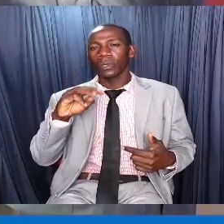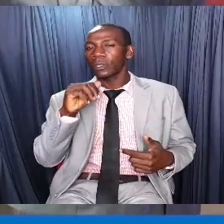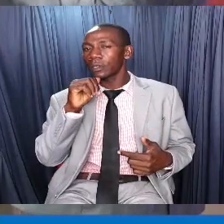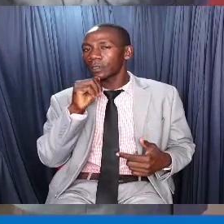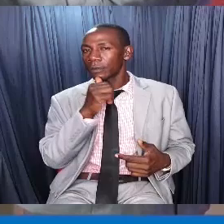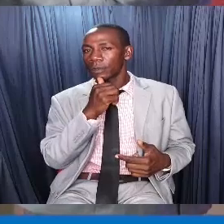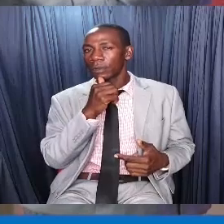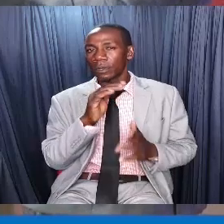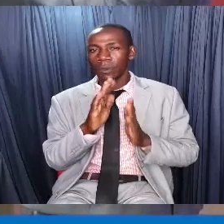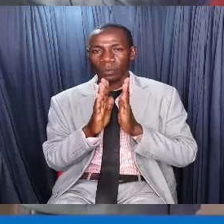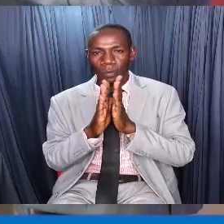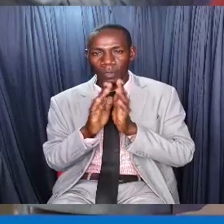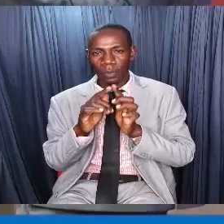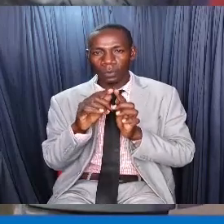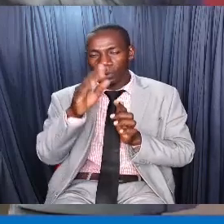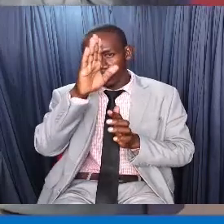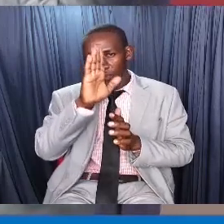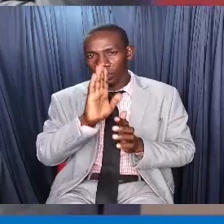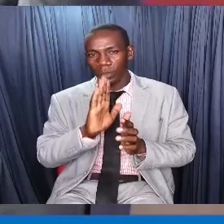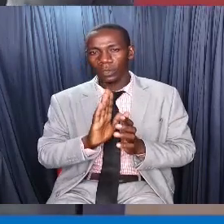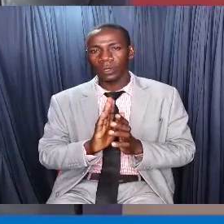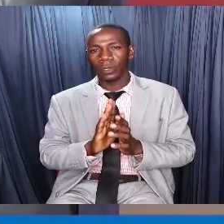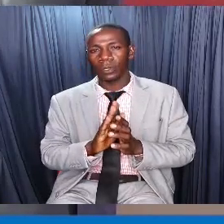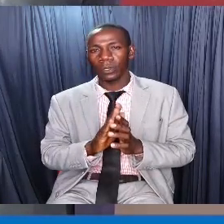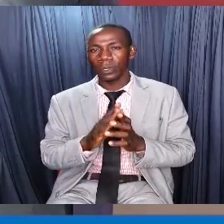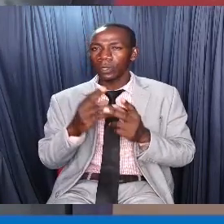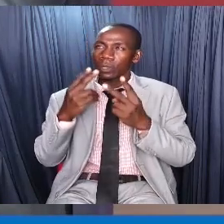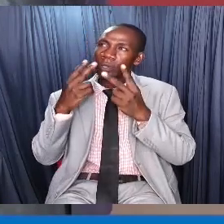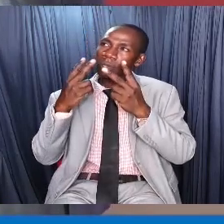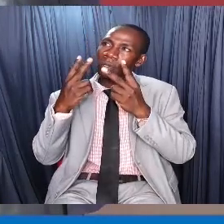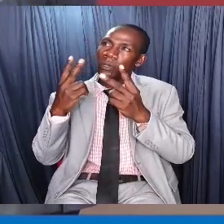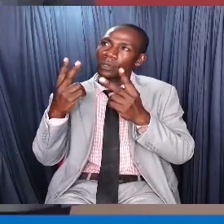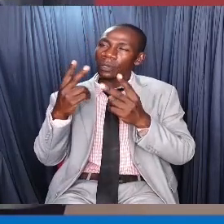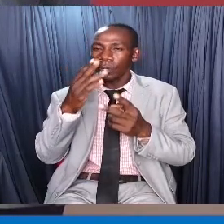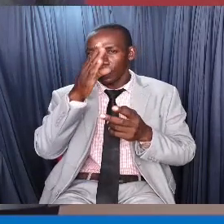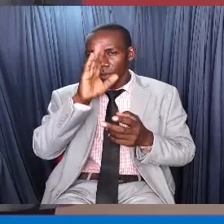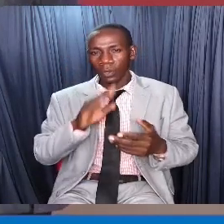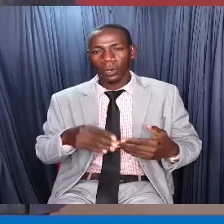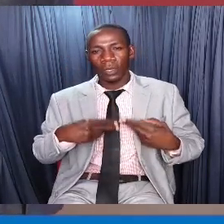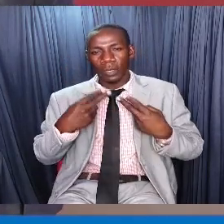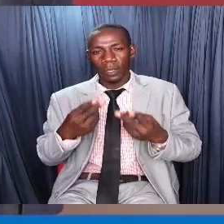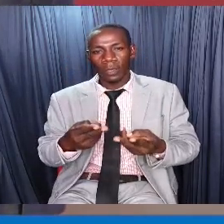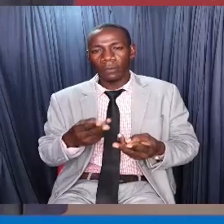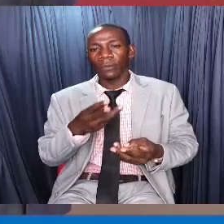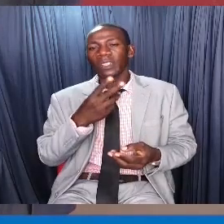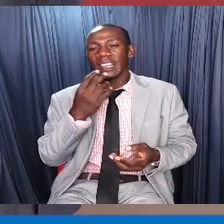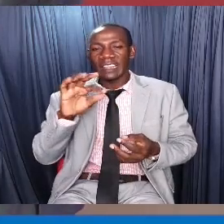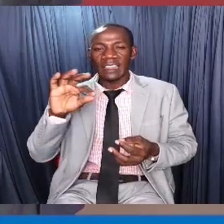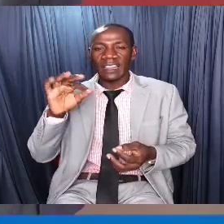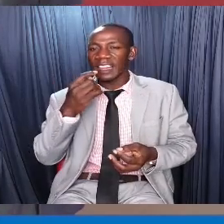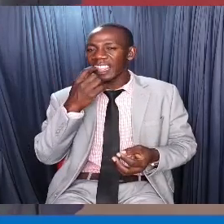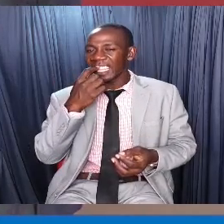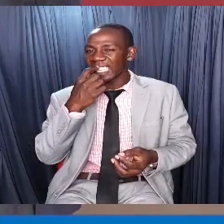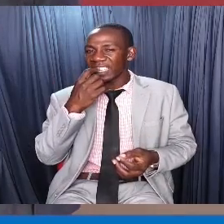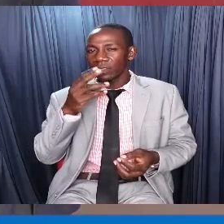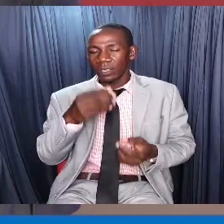really suffering. Akamwomba Mungu. He prayed to God. Akaona huyu Mungu aliyepeana maji haya ya chumvi. Seeing God who gave us the salt water. Hawezi kutupa haya ya